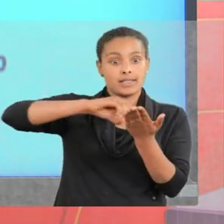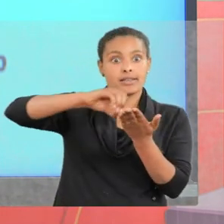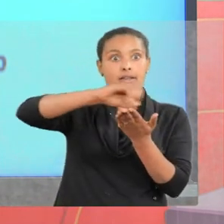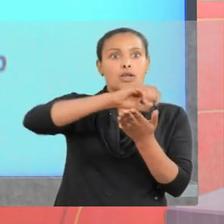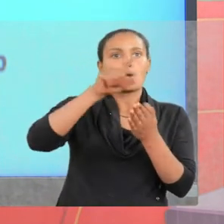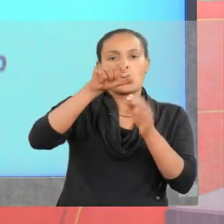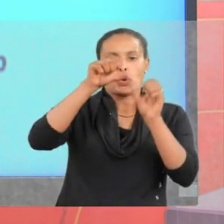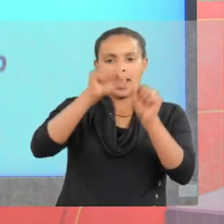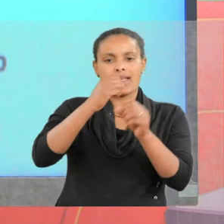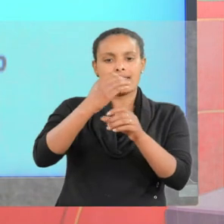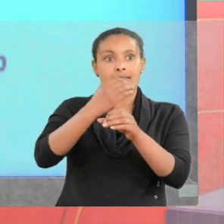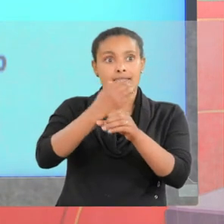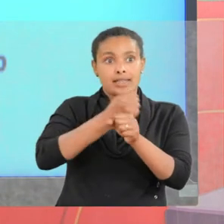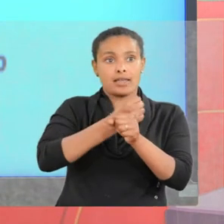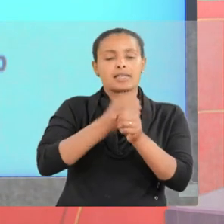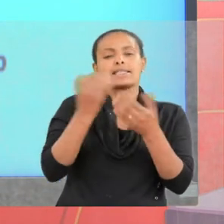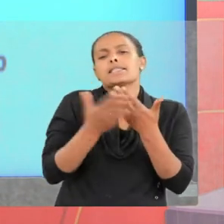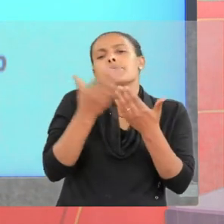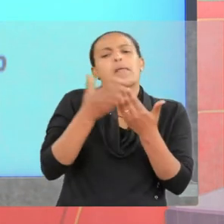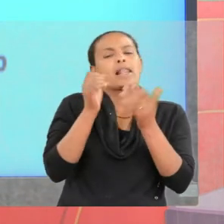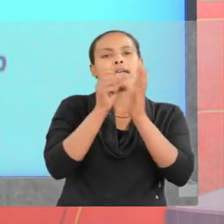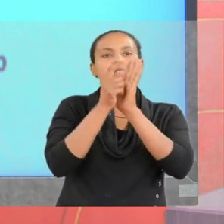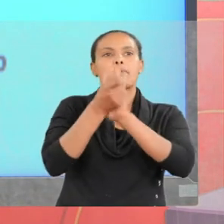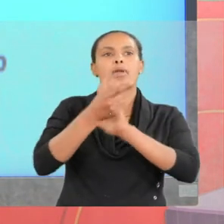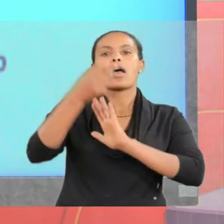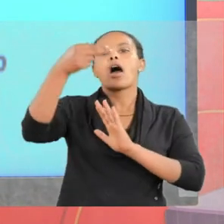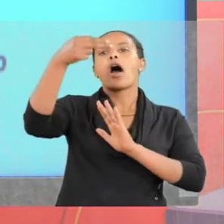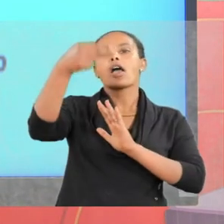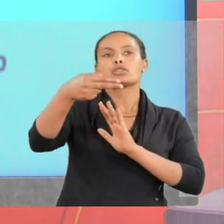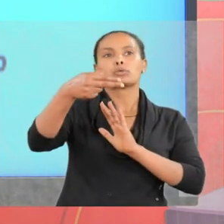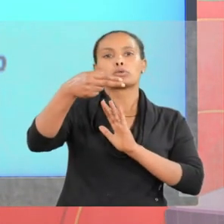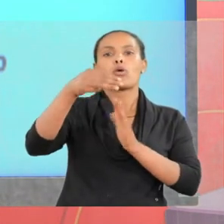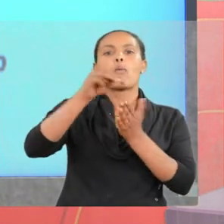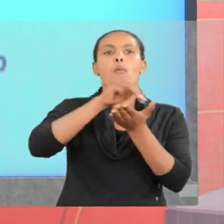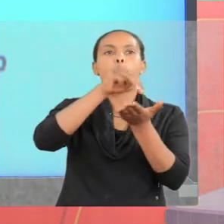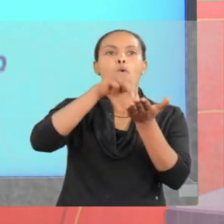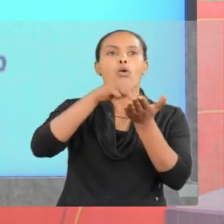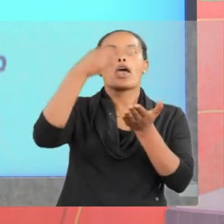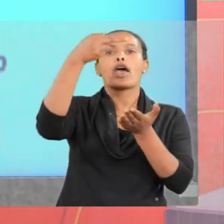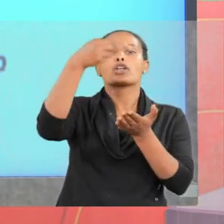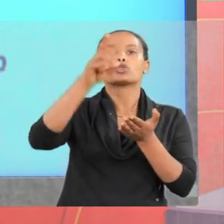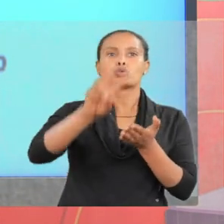You can take a simple example, hydrogen molecule,